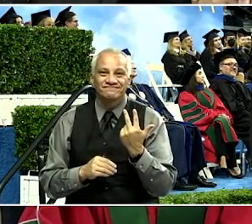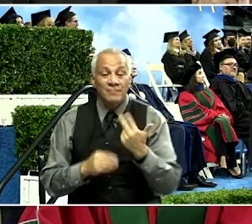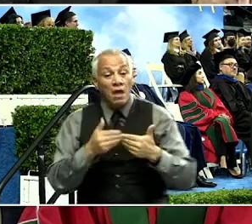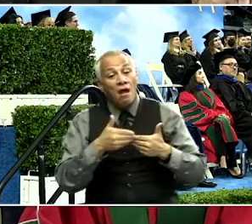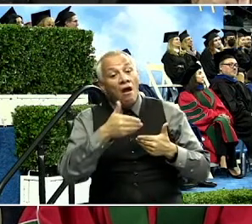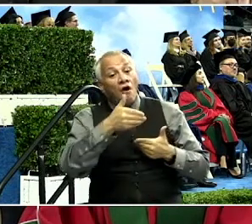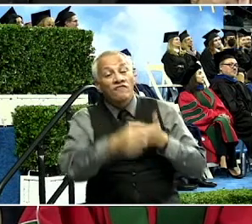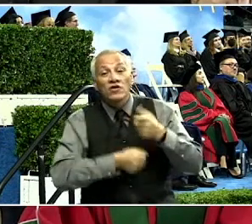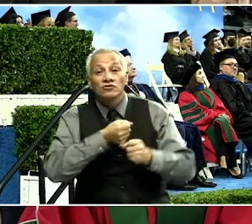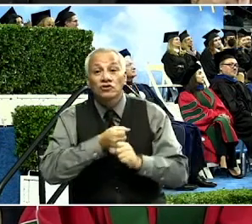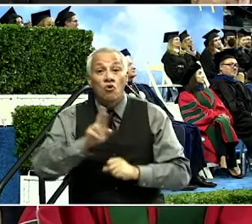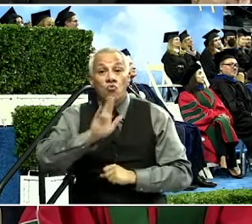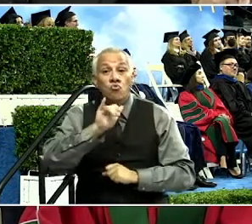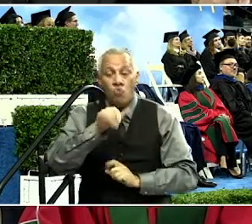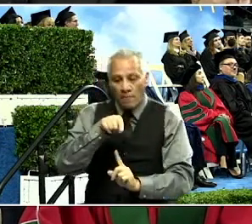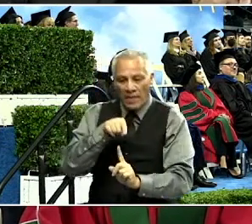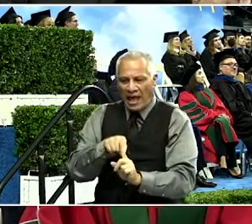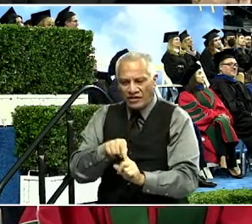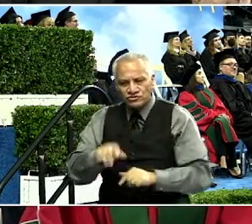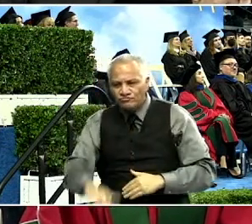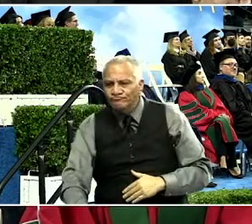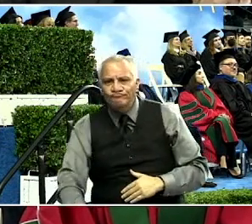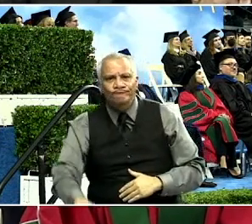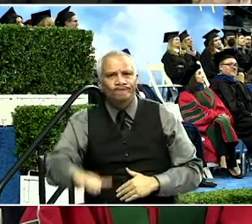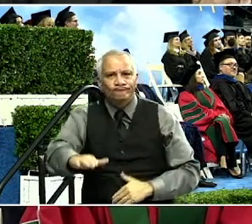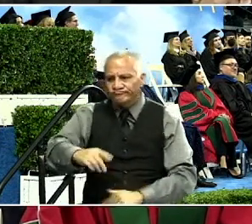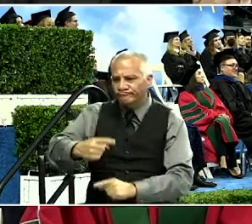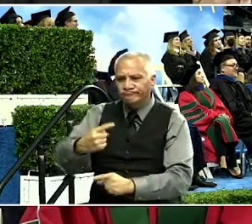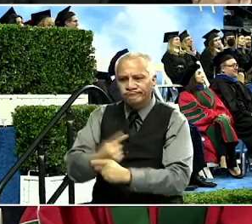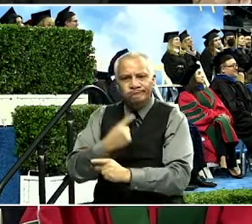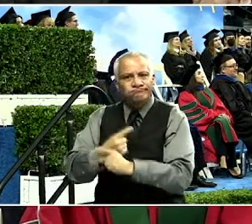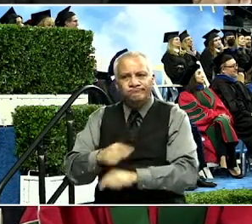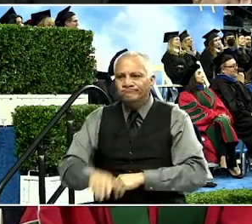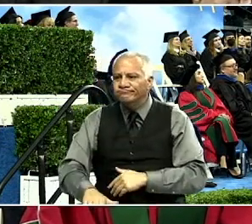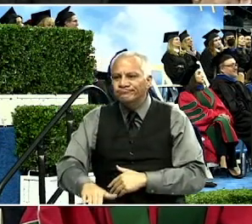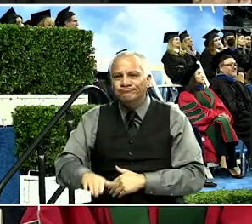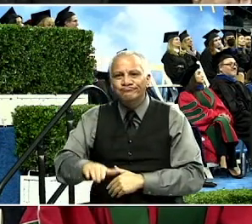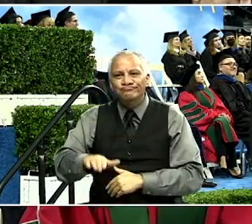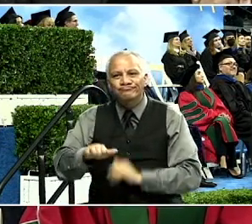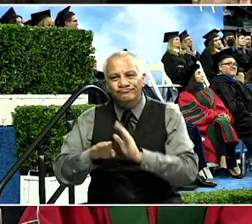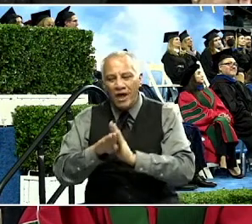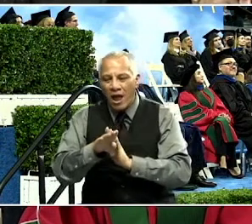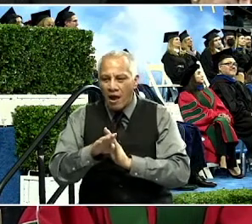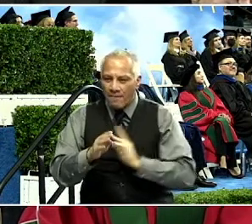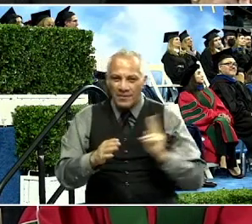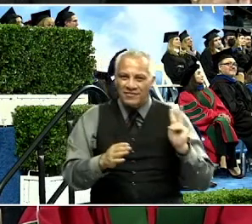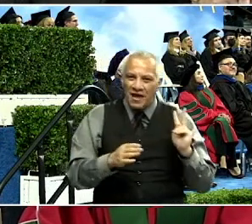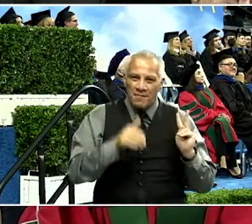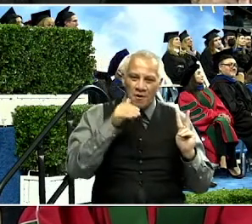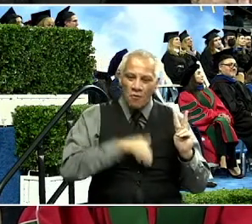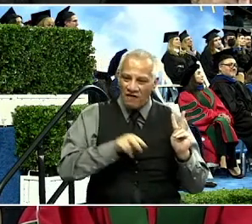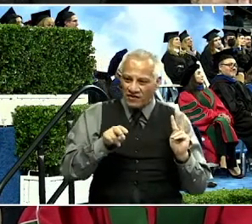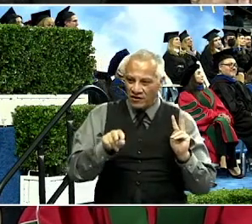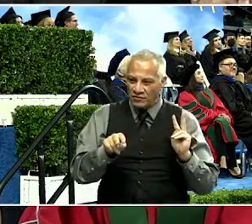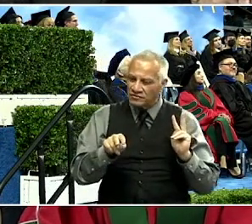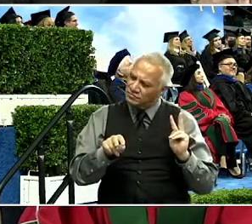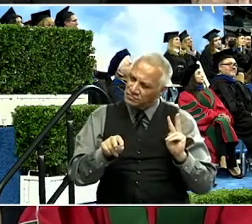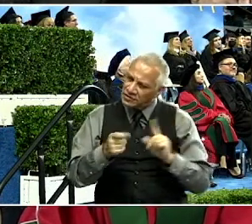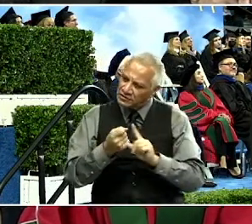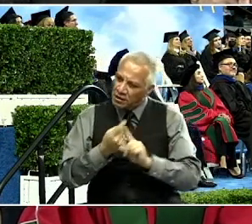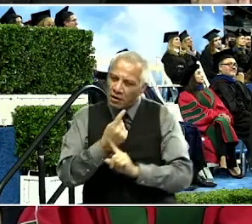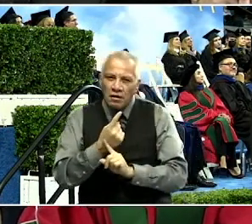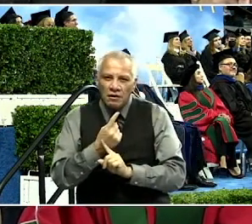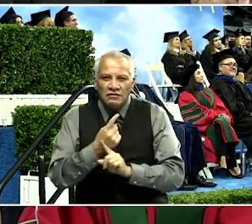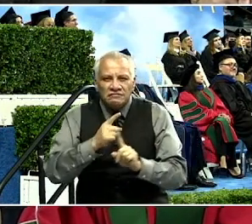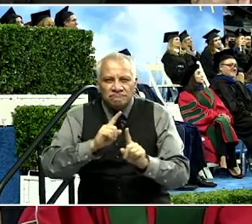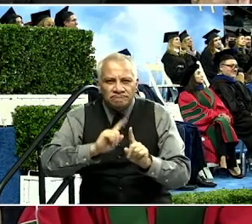that followed, Ruby was initially reaching all of her developmental milestones, but then we noticed her beginning to fall behind. Small